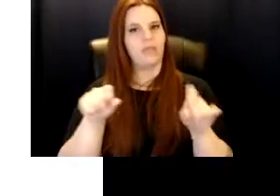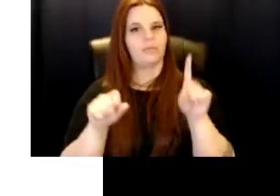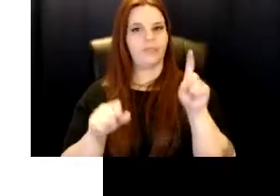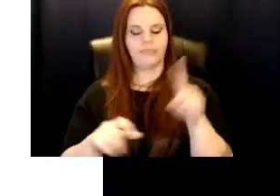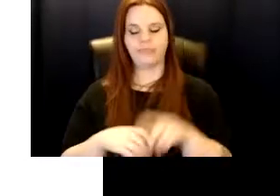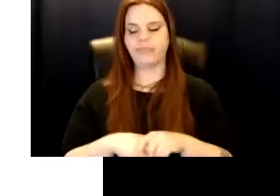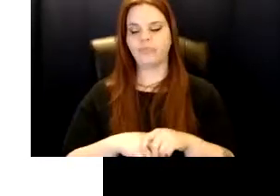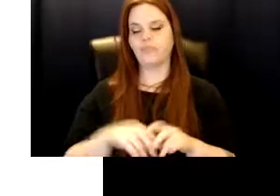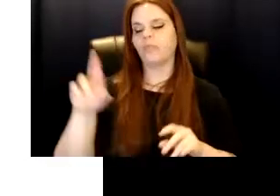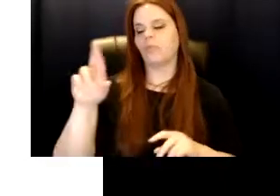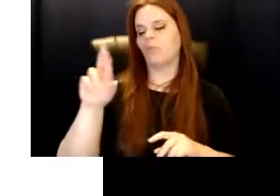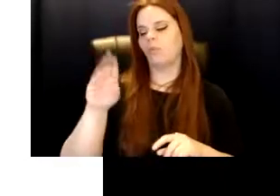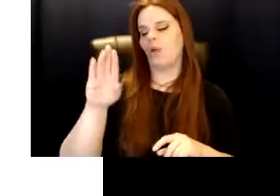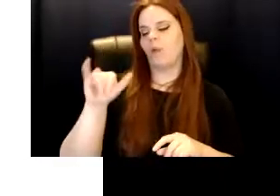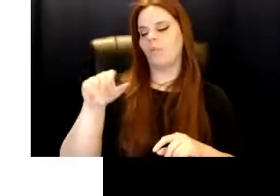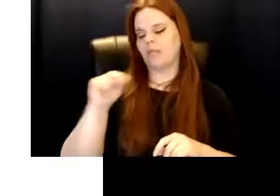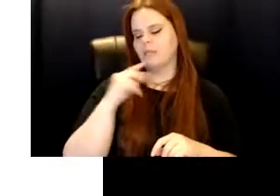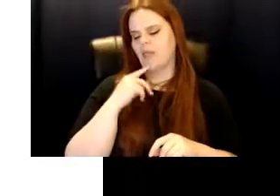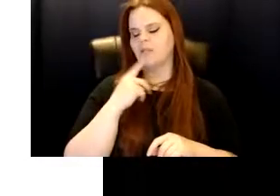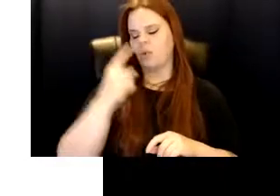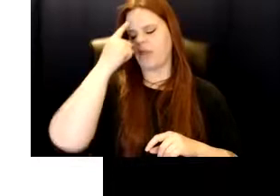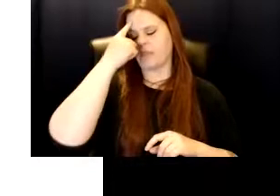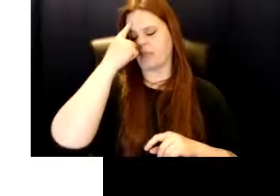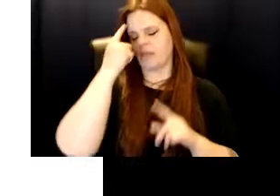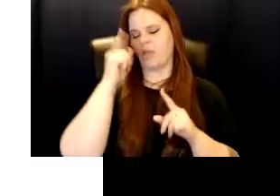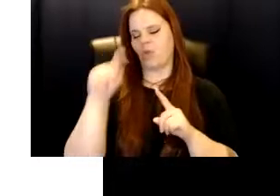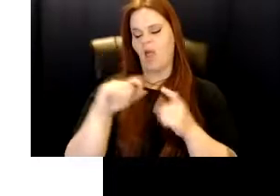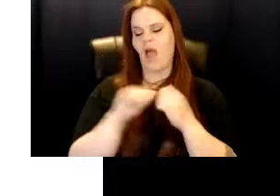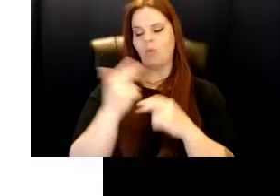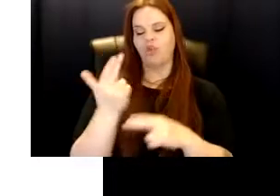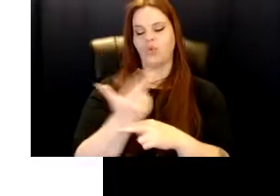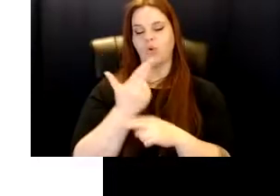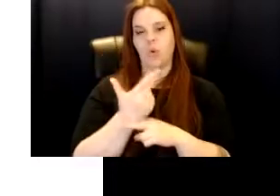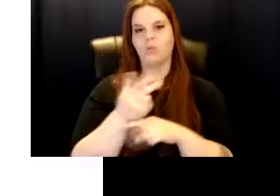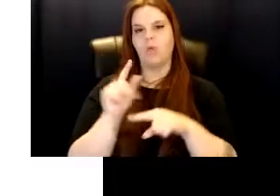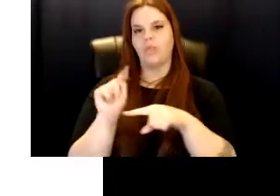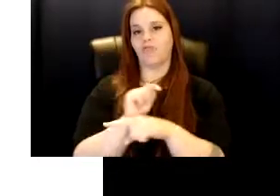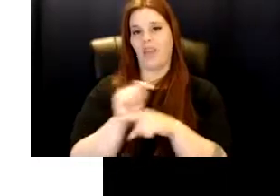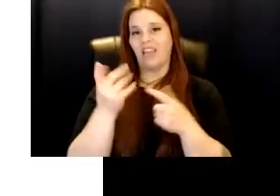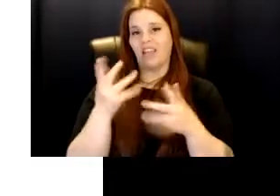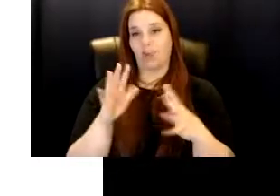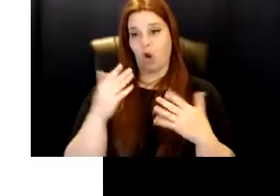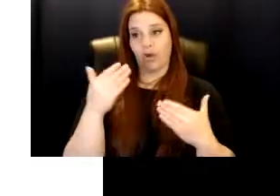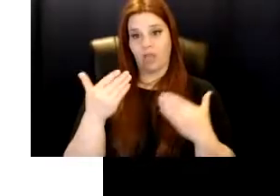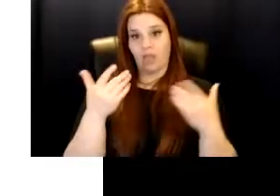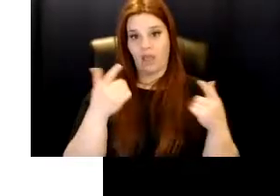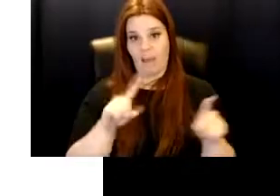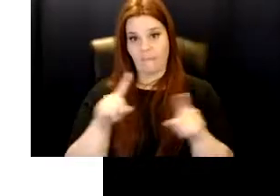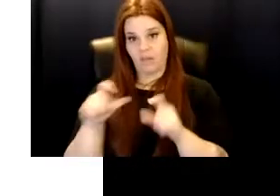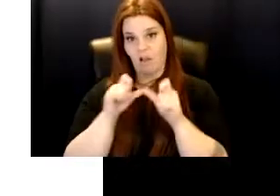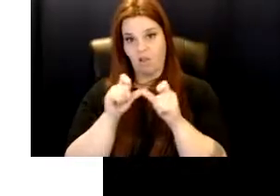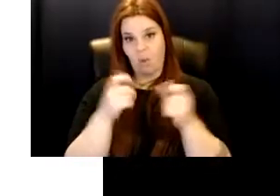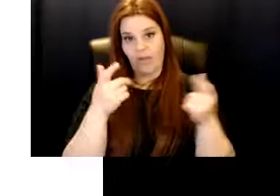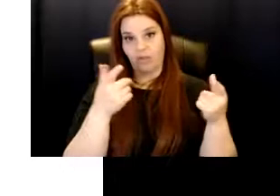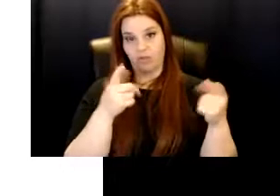So I think the question is, how might you leverage the training that's already going on, ongoing training